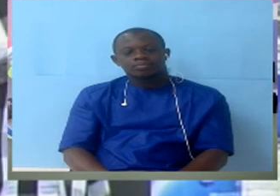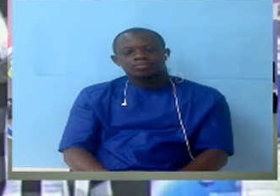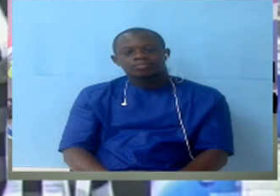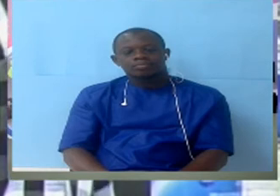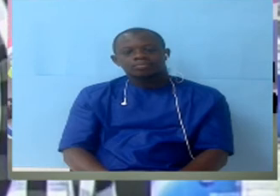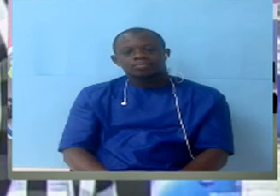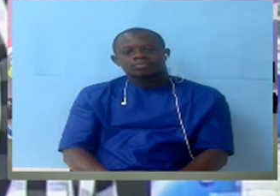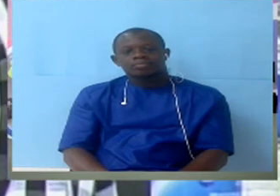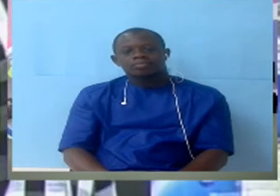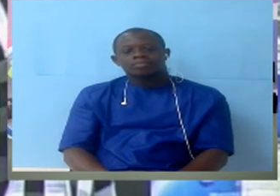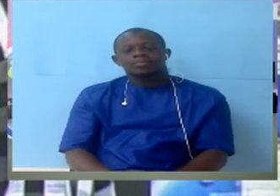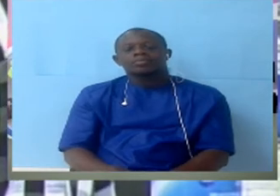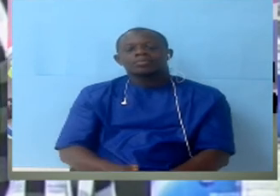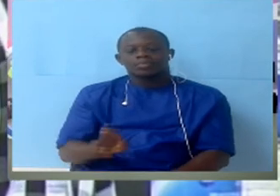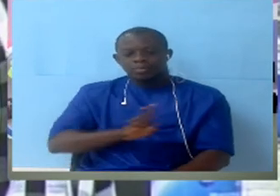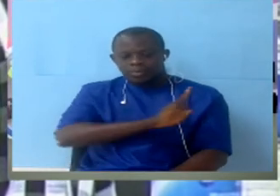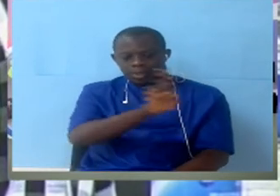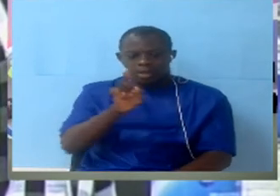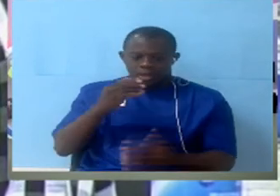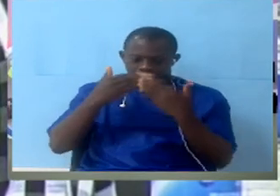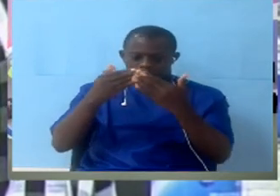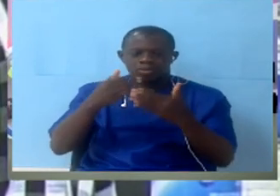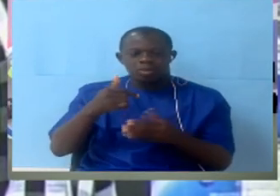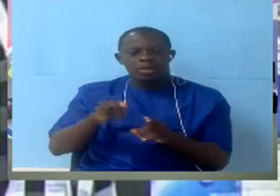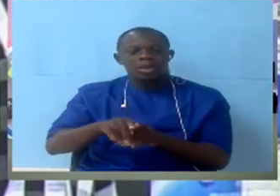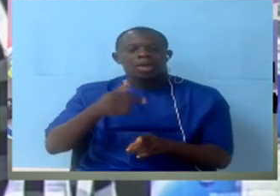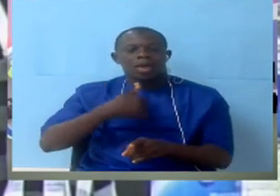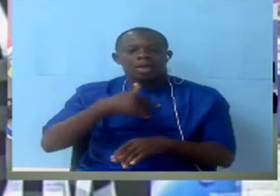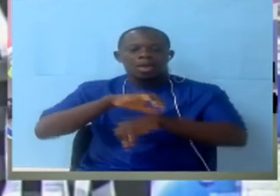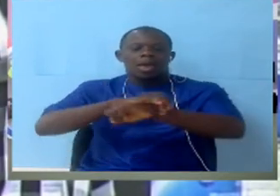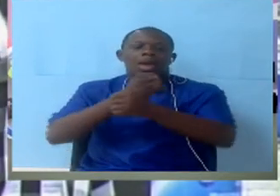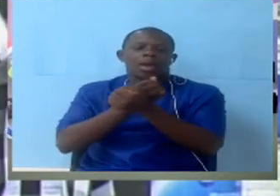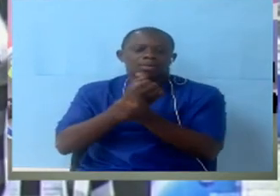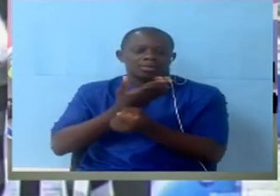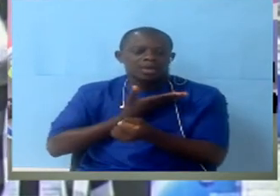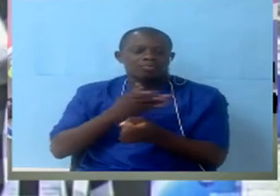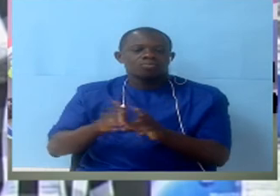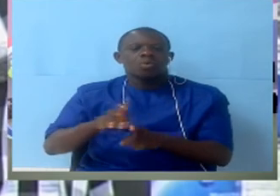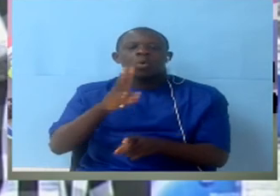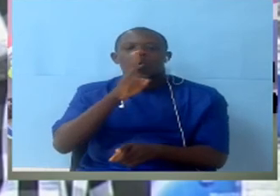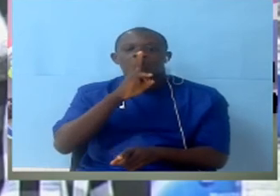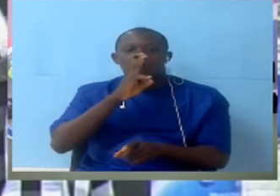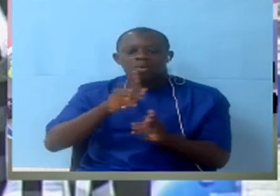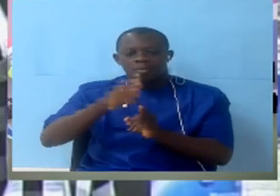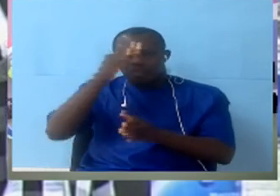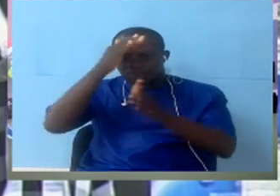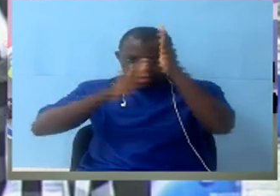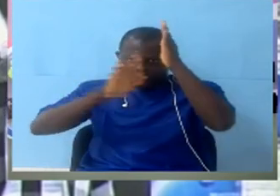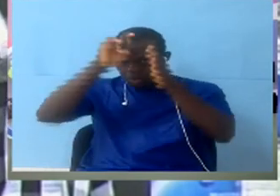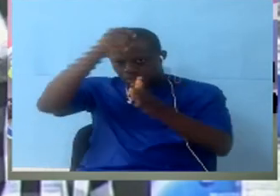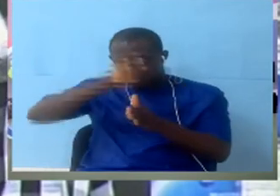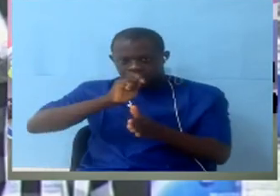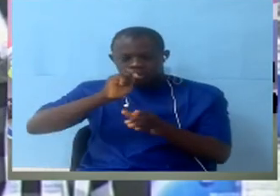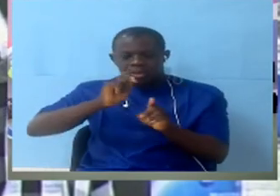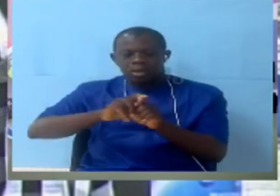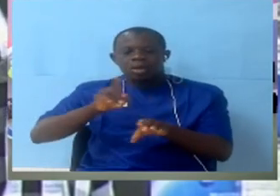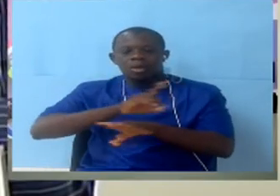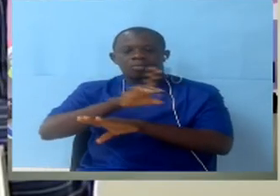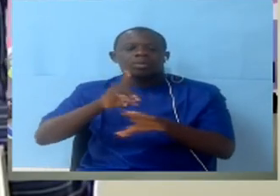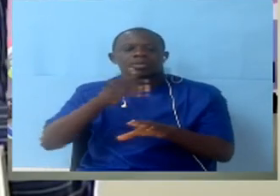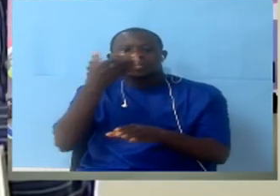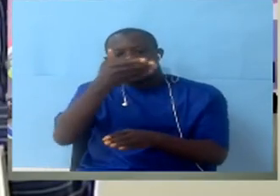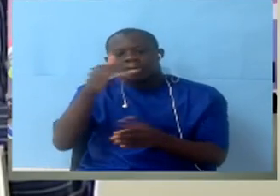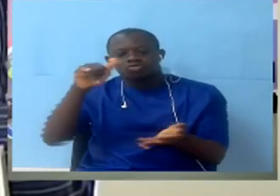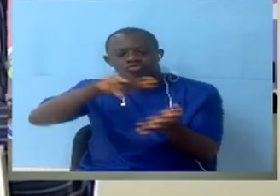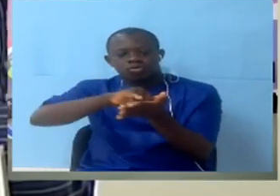arrested. And that's where they informed me that I am arrested. By the military police in Dumbarax. By the military police at the Dumbarax. And did